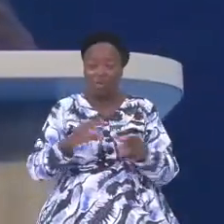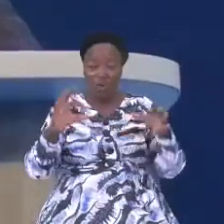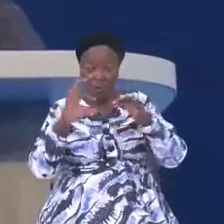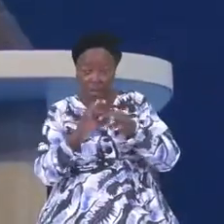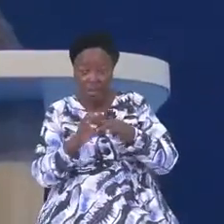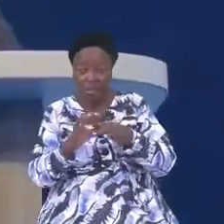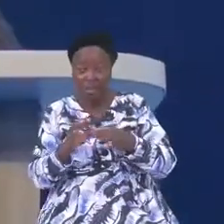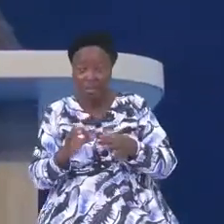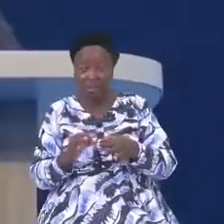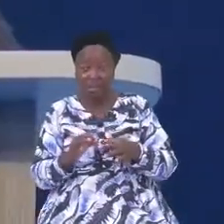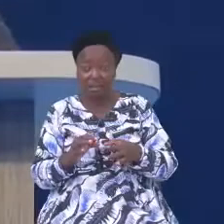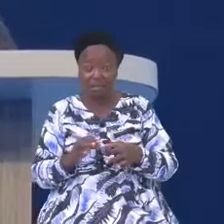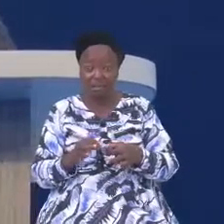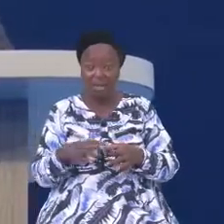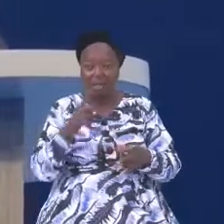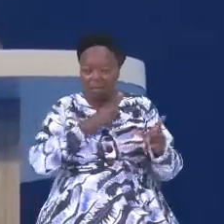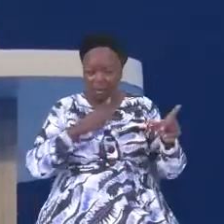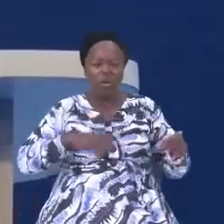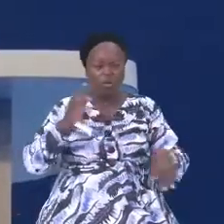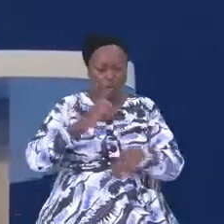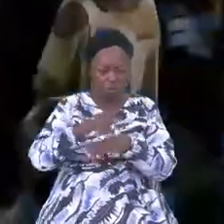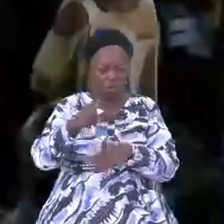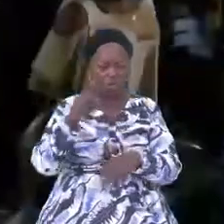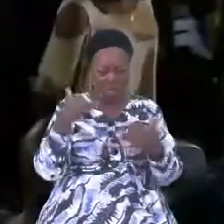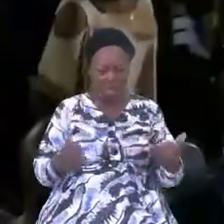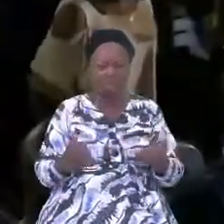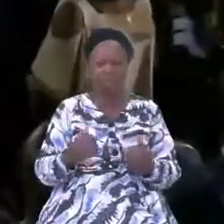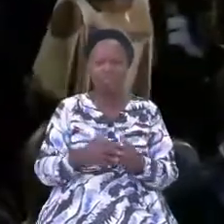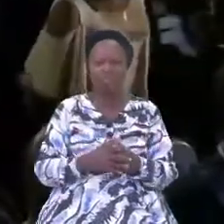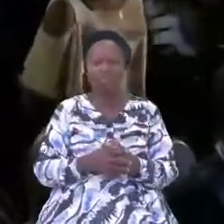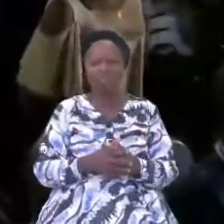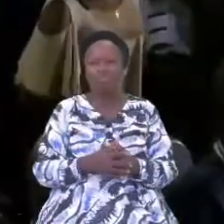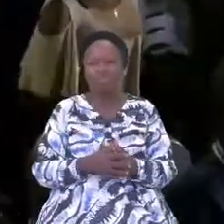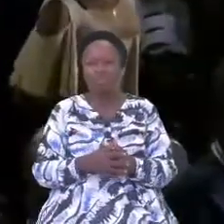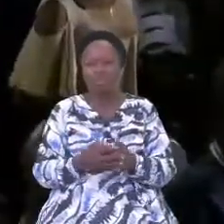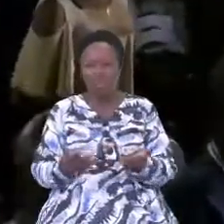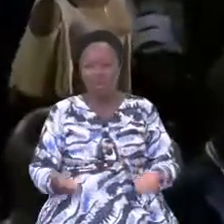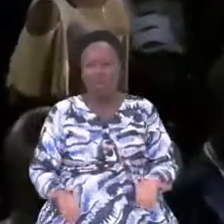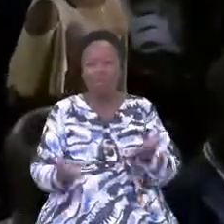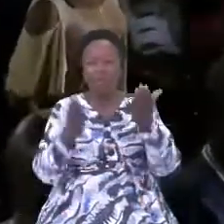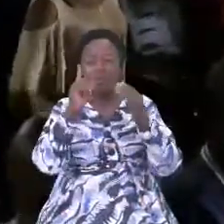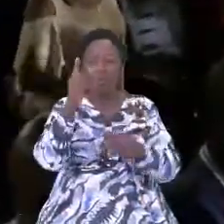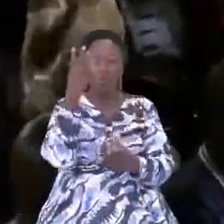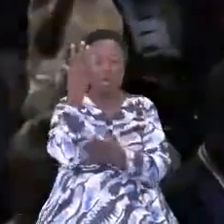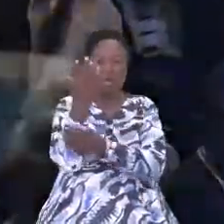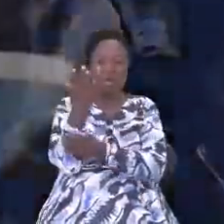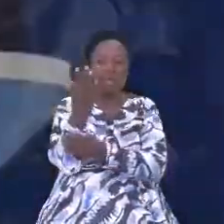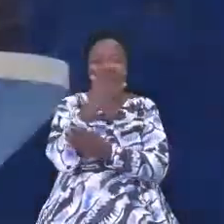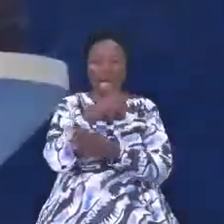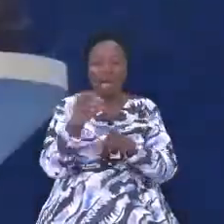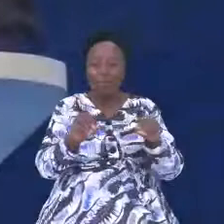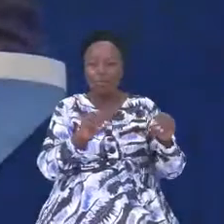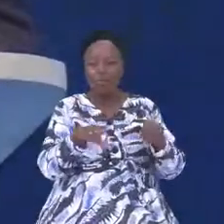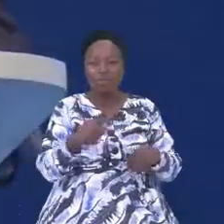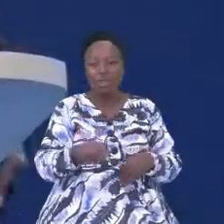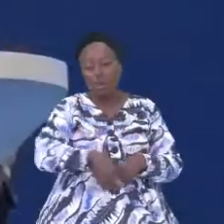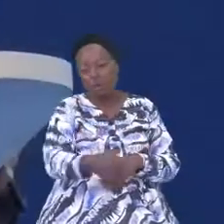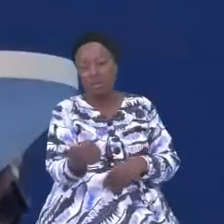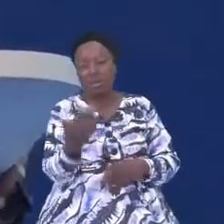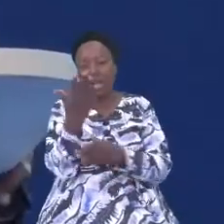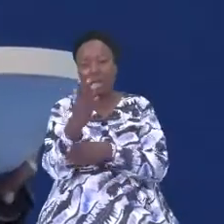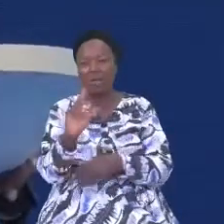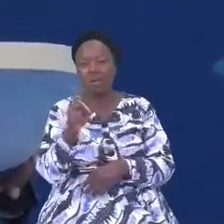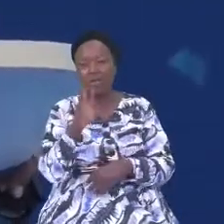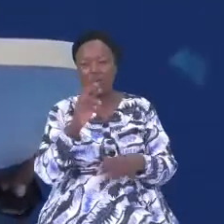connected, the Lord will touch you now. Yeah. Raise up one hand and leave the other hand where